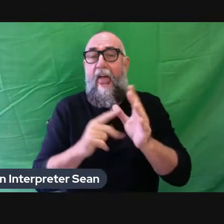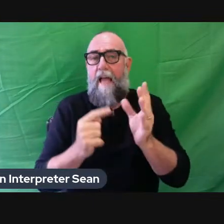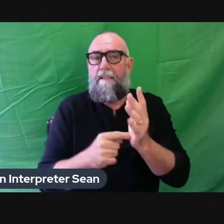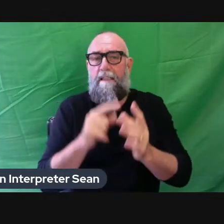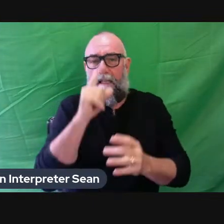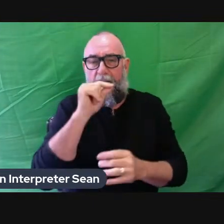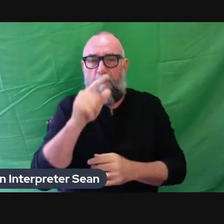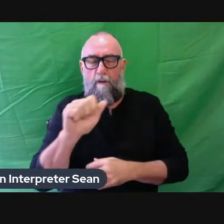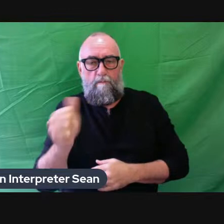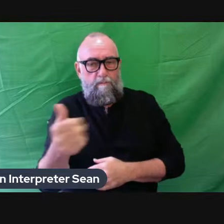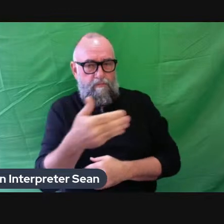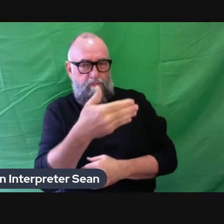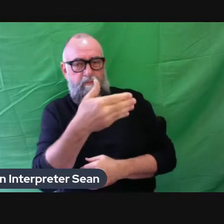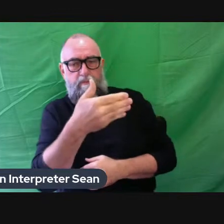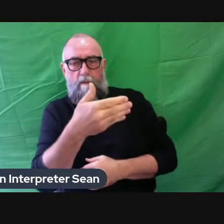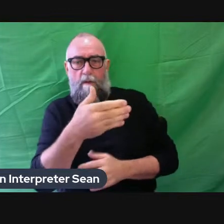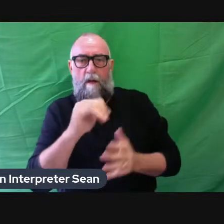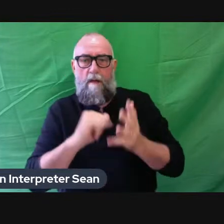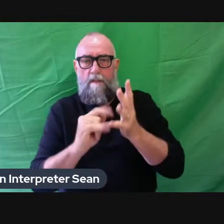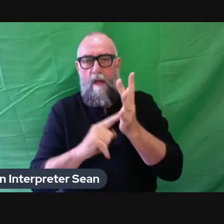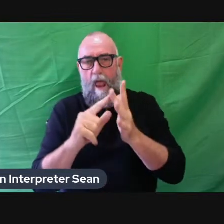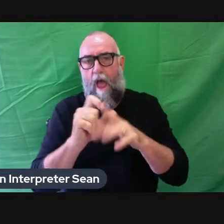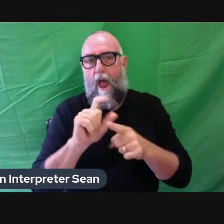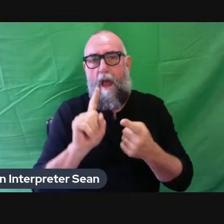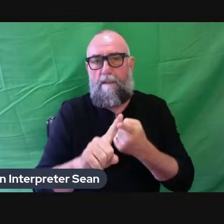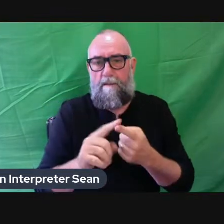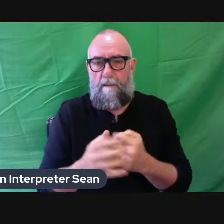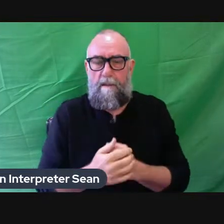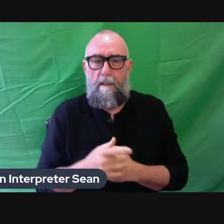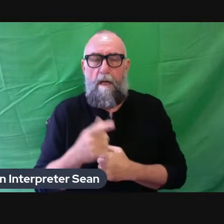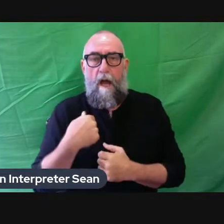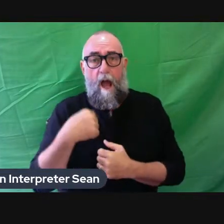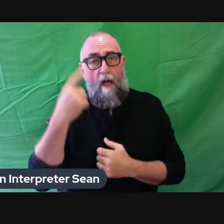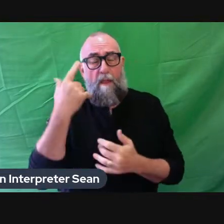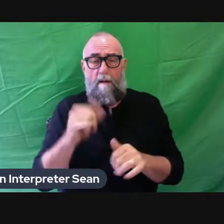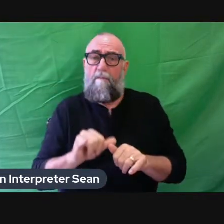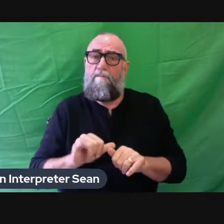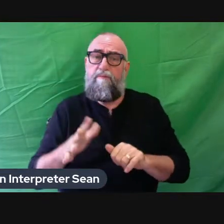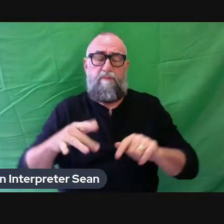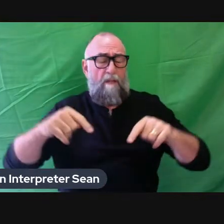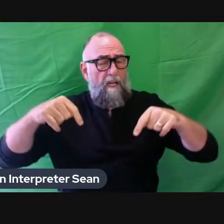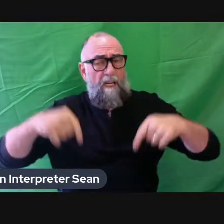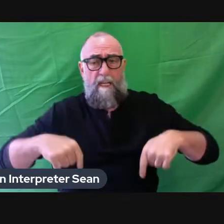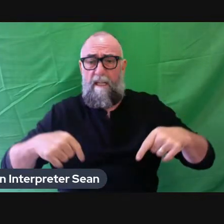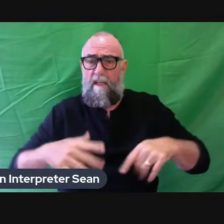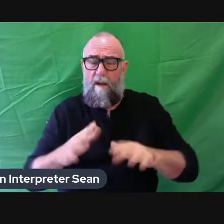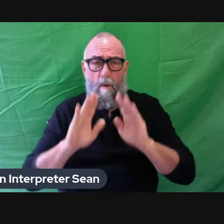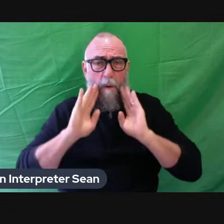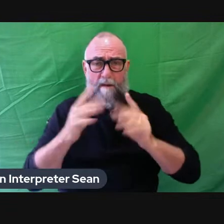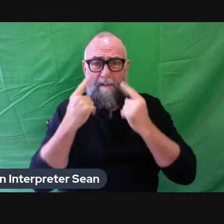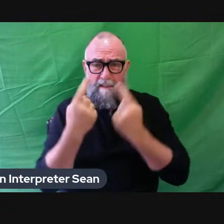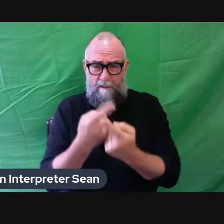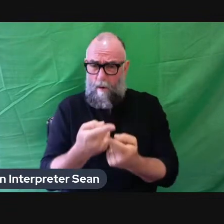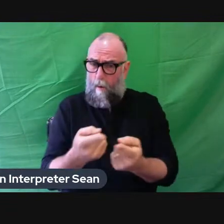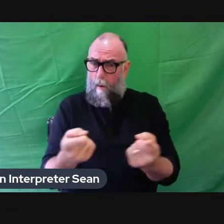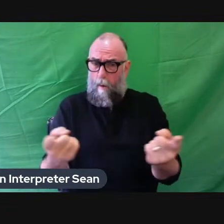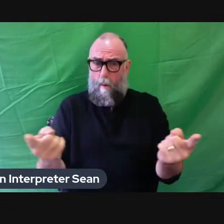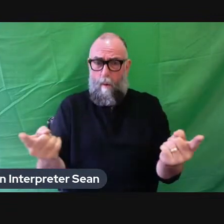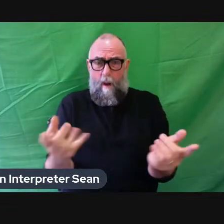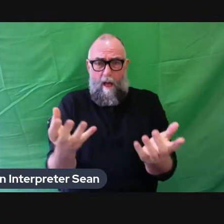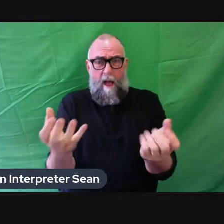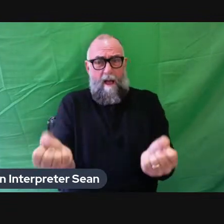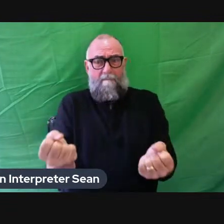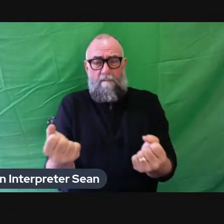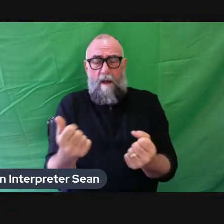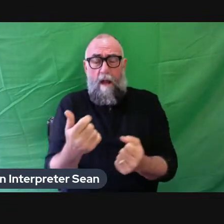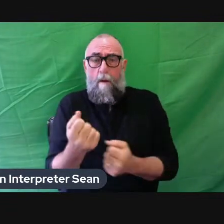screen. Look, it's wonderful to have so many of you here in person, and it's great to see that there's a couple of people